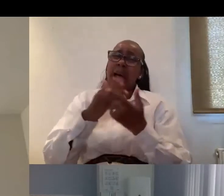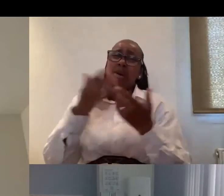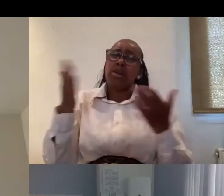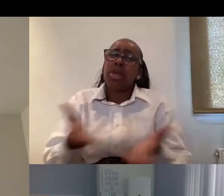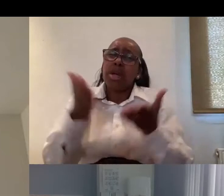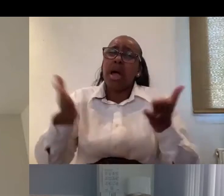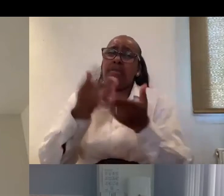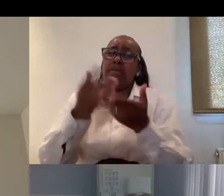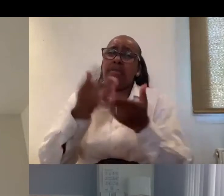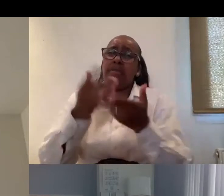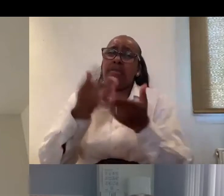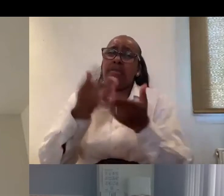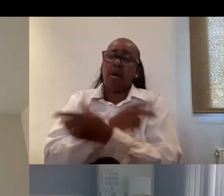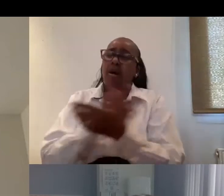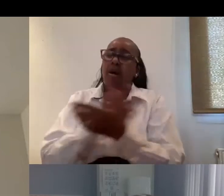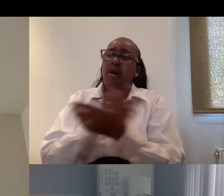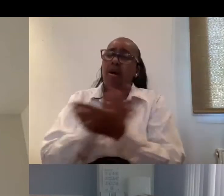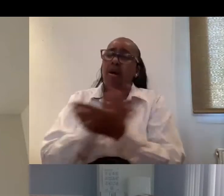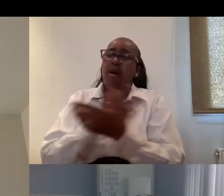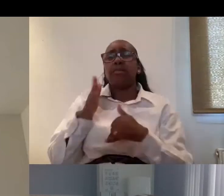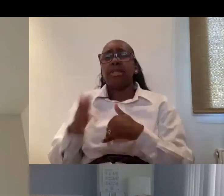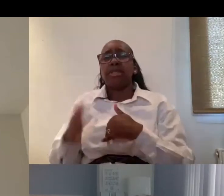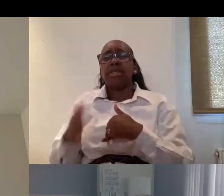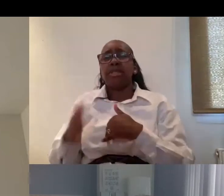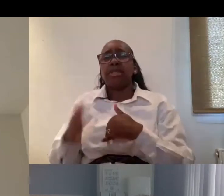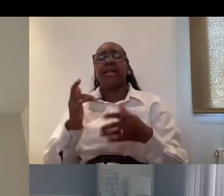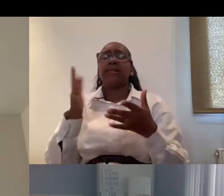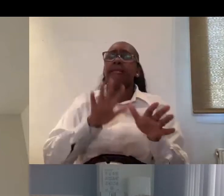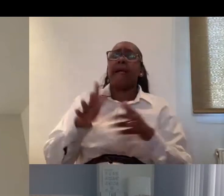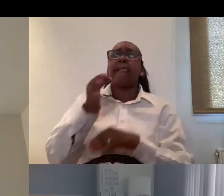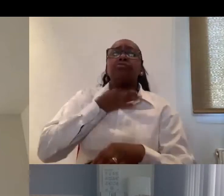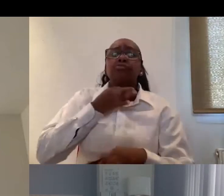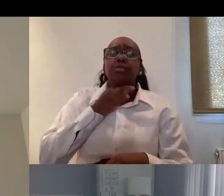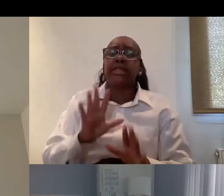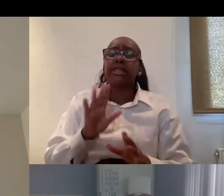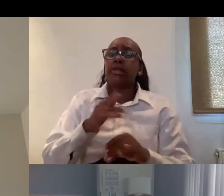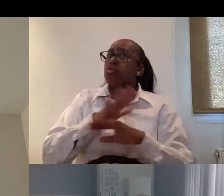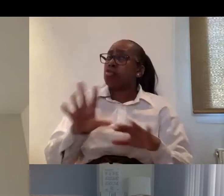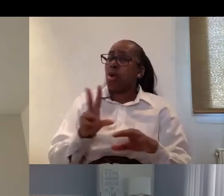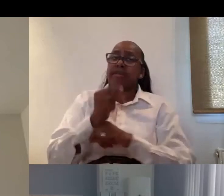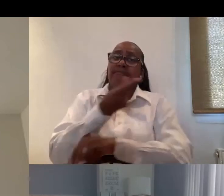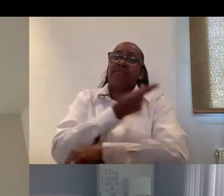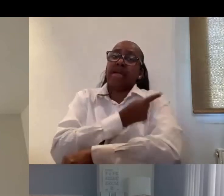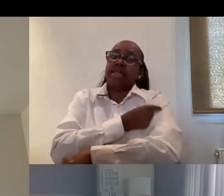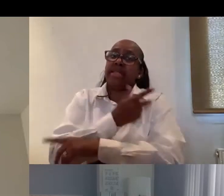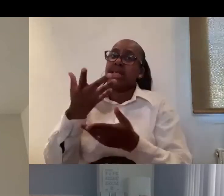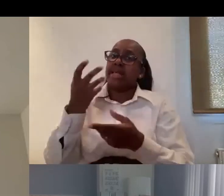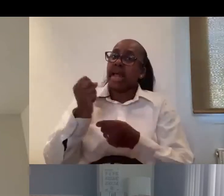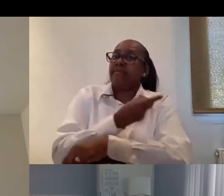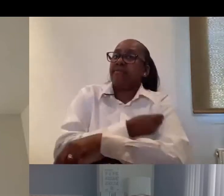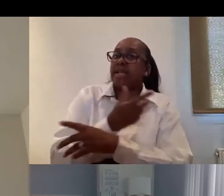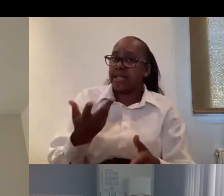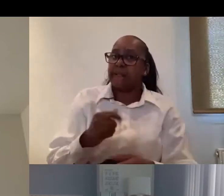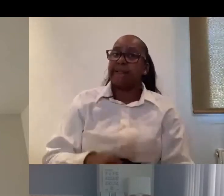other staff in relation to how side effects in terms of risk of not having the vaccine versus actually having the vaccine?